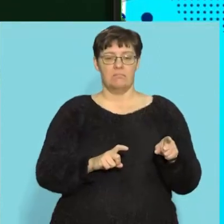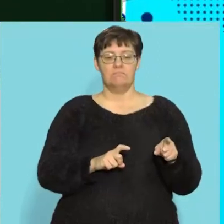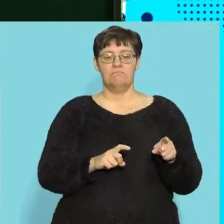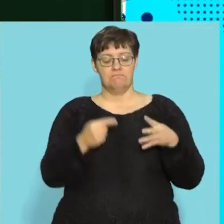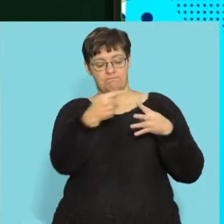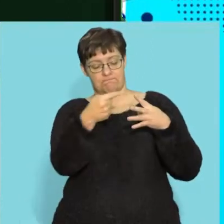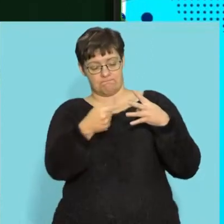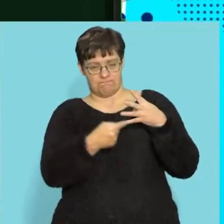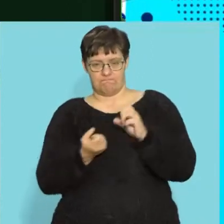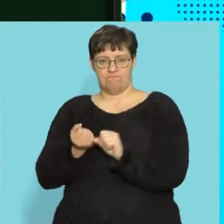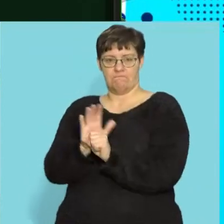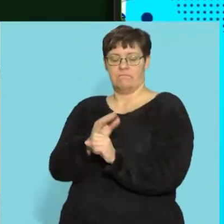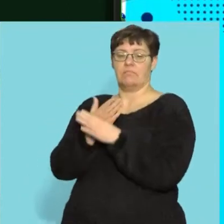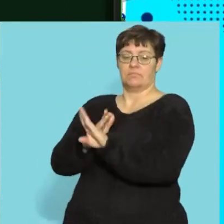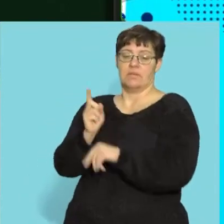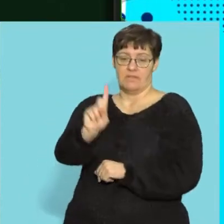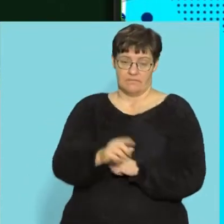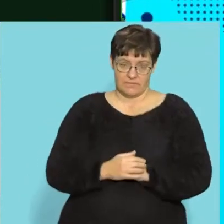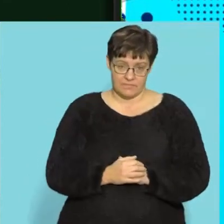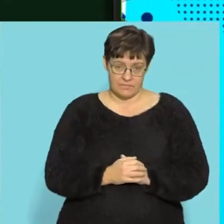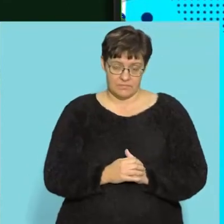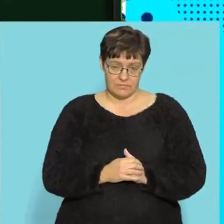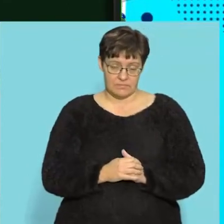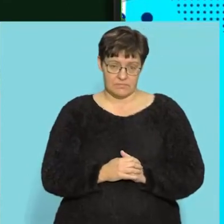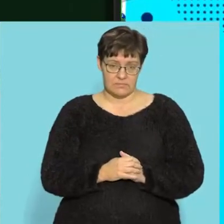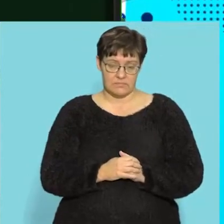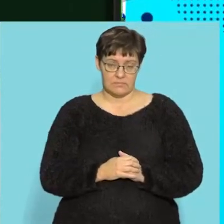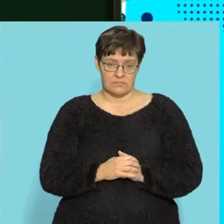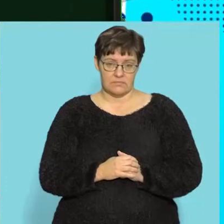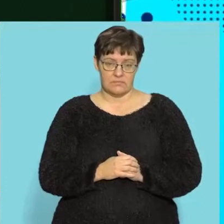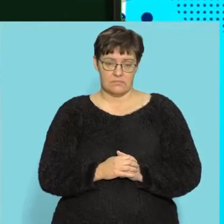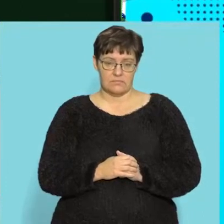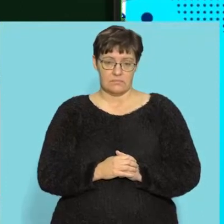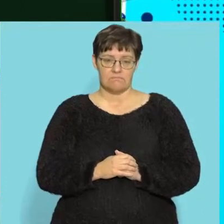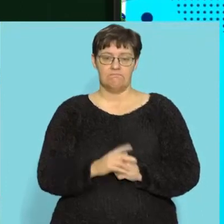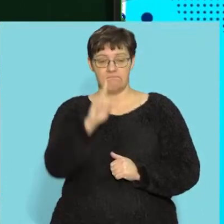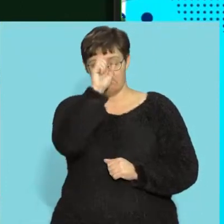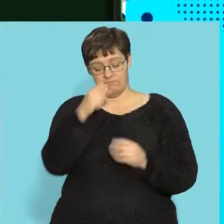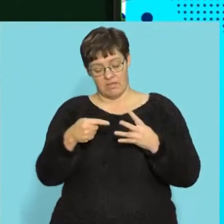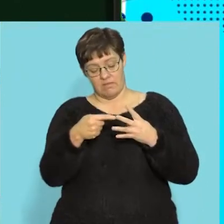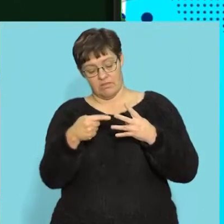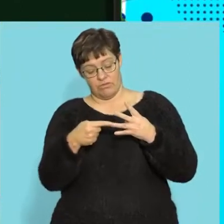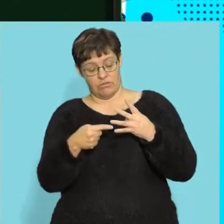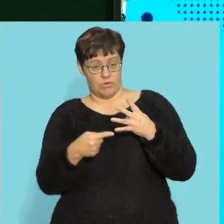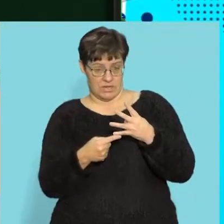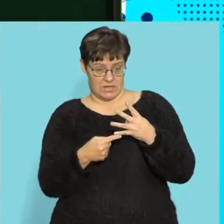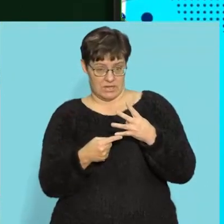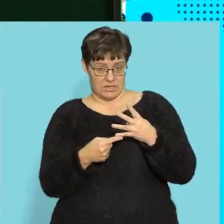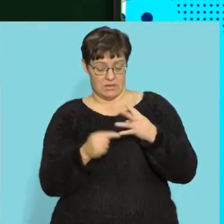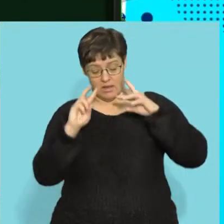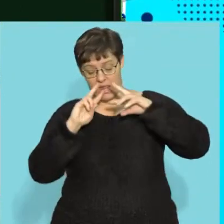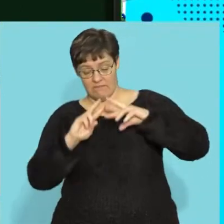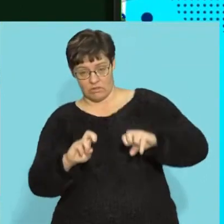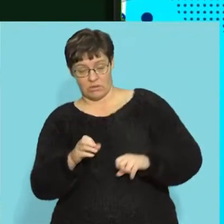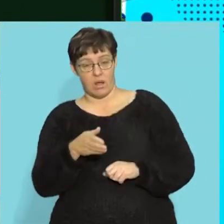the factors that actually affect resistance. But what is also important that we need to remind ourselves of are the 3 components